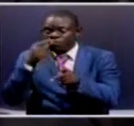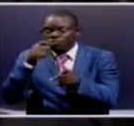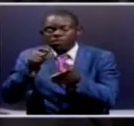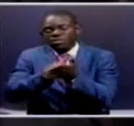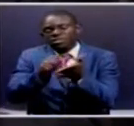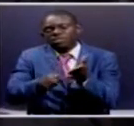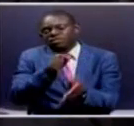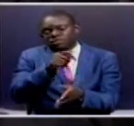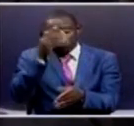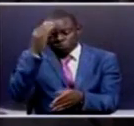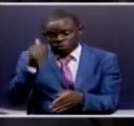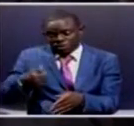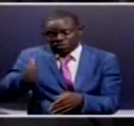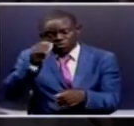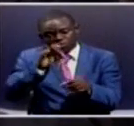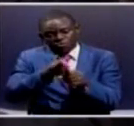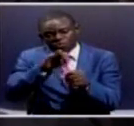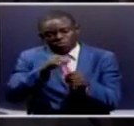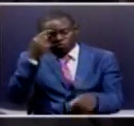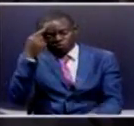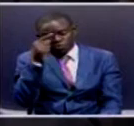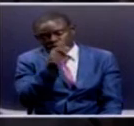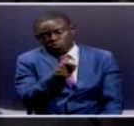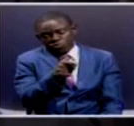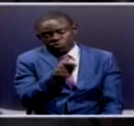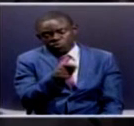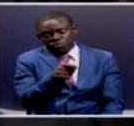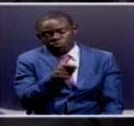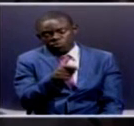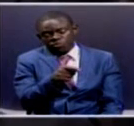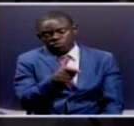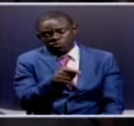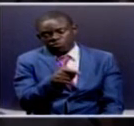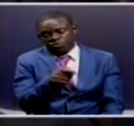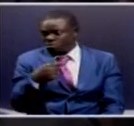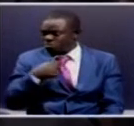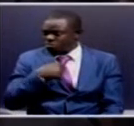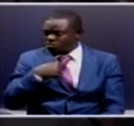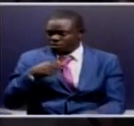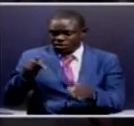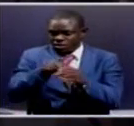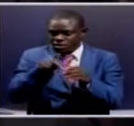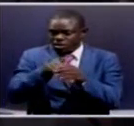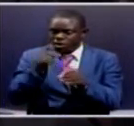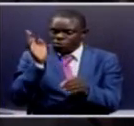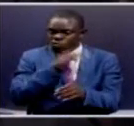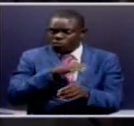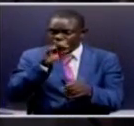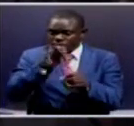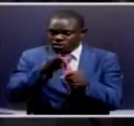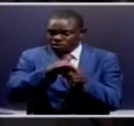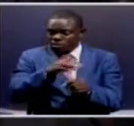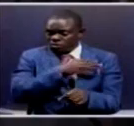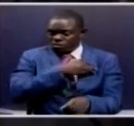I participate in electing a member of Parliament. Whether or not I agree with him during that time, he